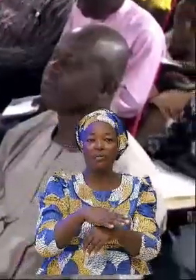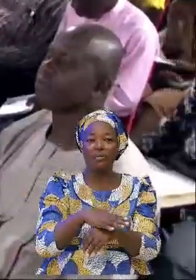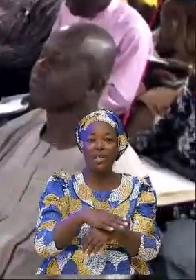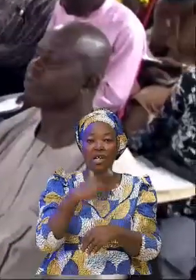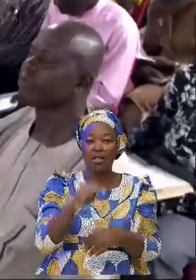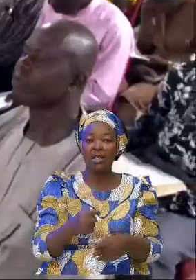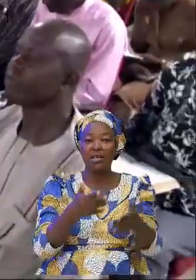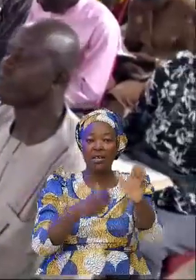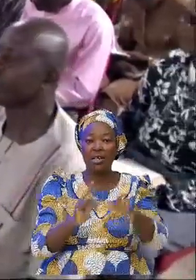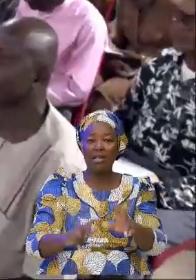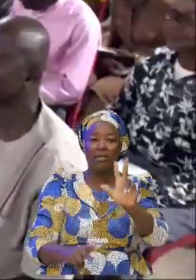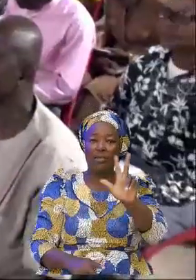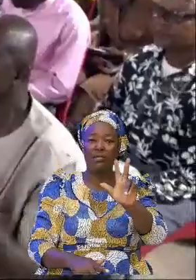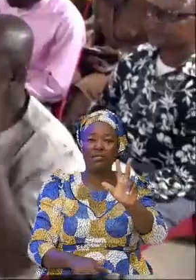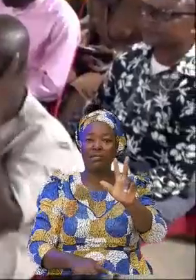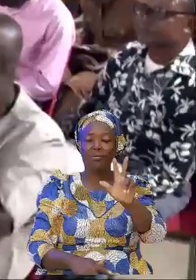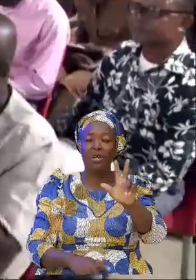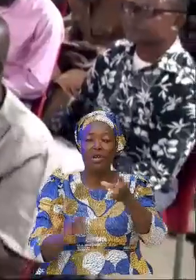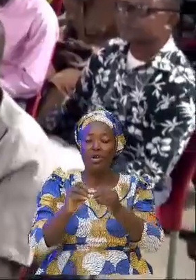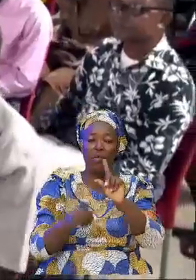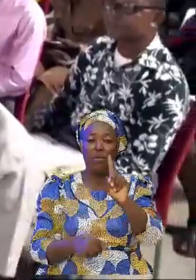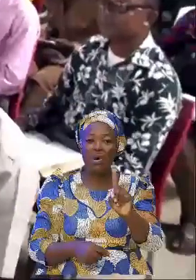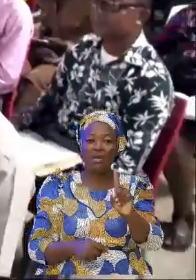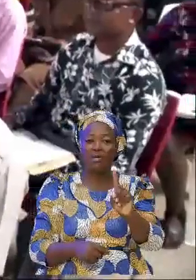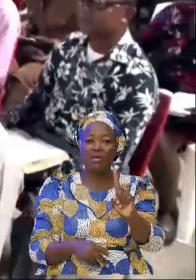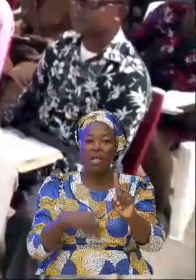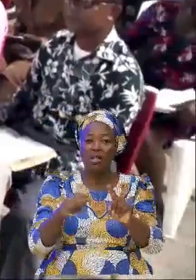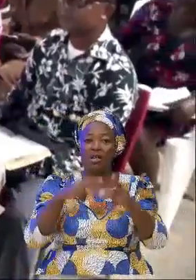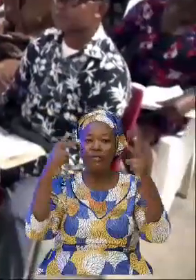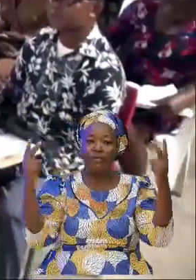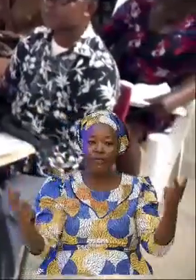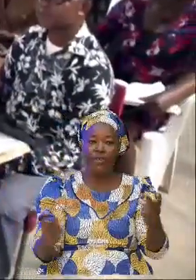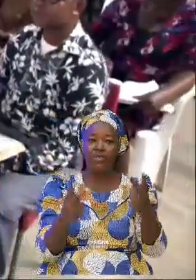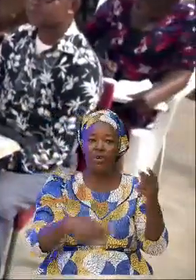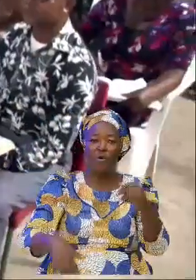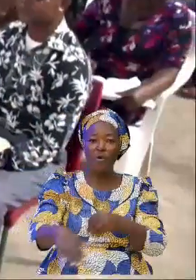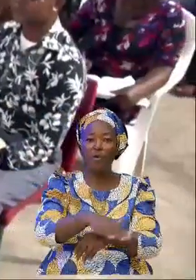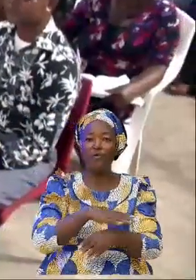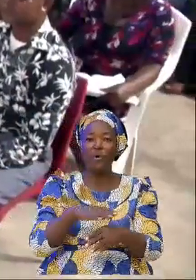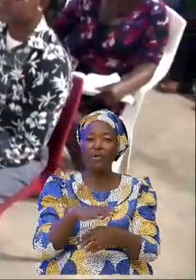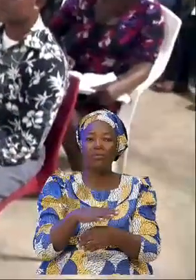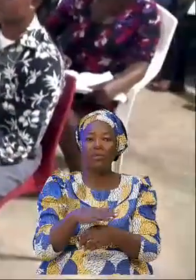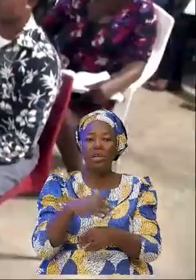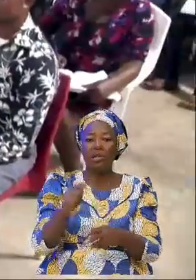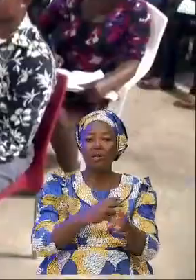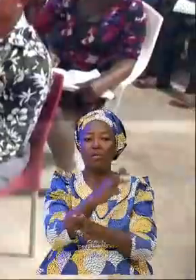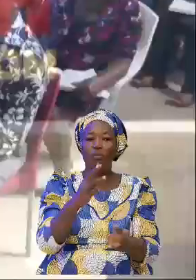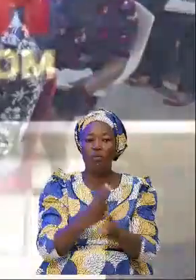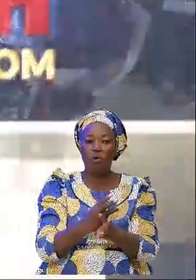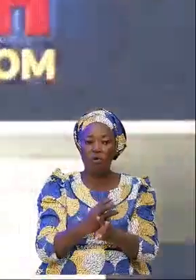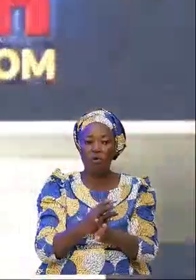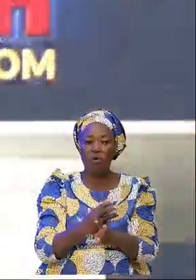transformation and victory over the deadly three. Number one, the